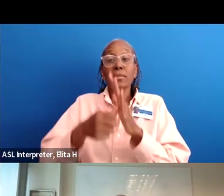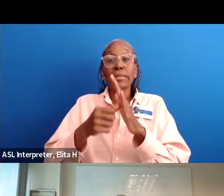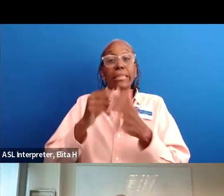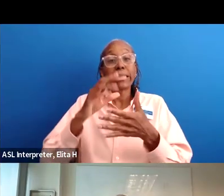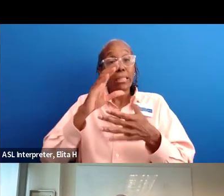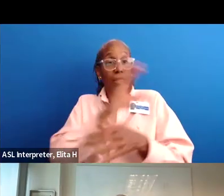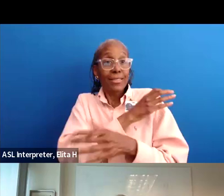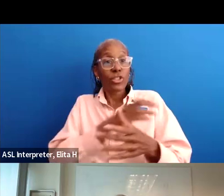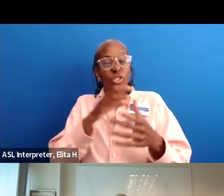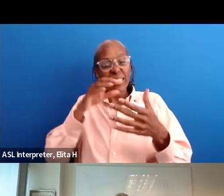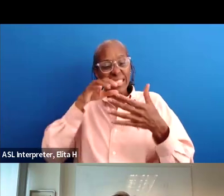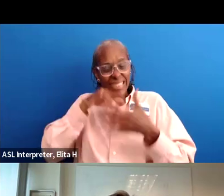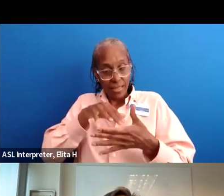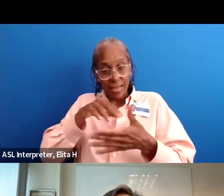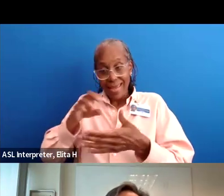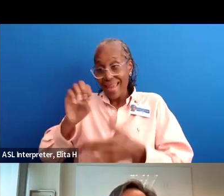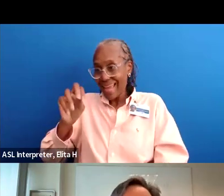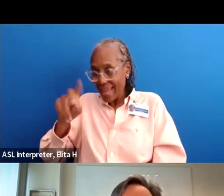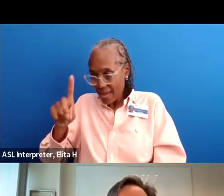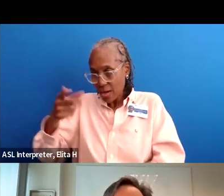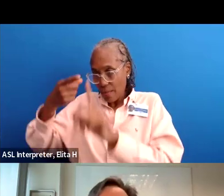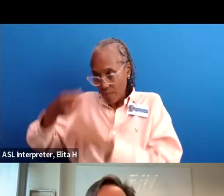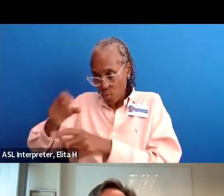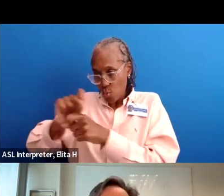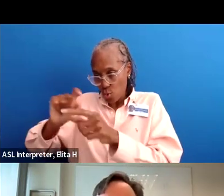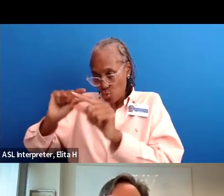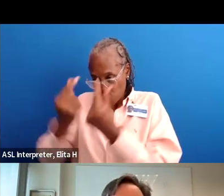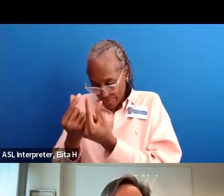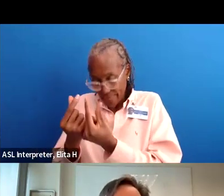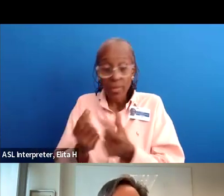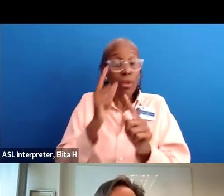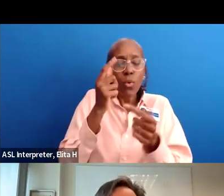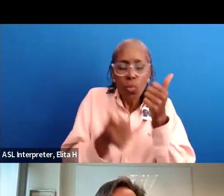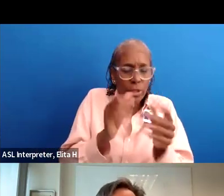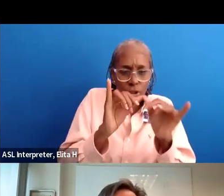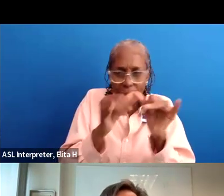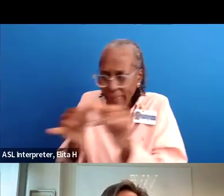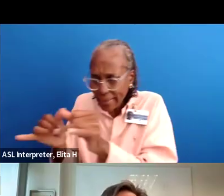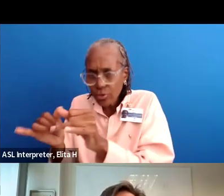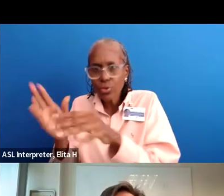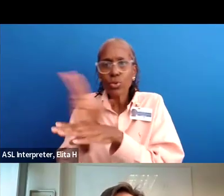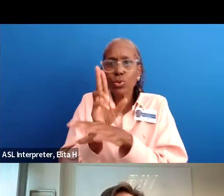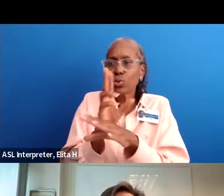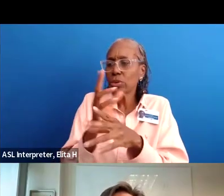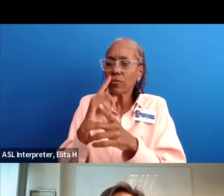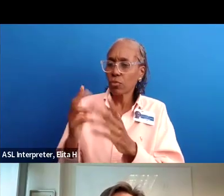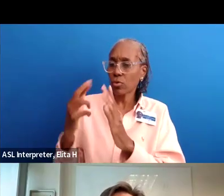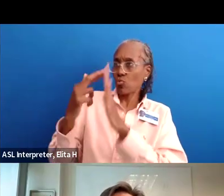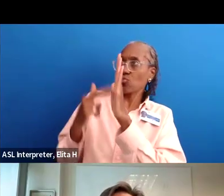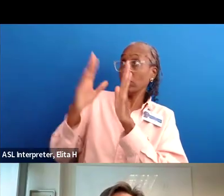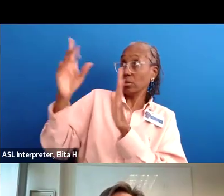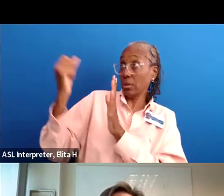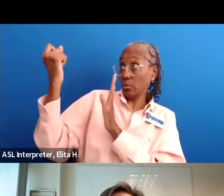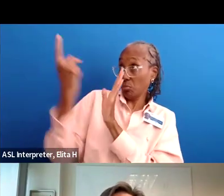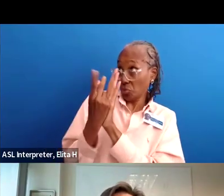study endpoints work group, which is driven by the need to clearly define measures that can be used to obtain regulatory approval